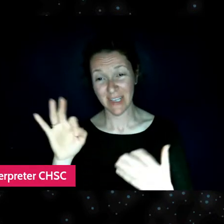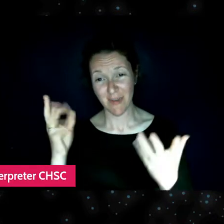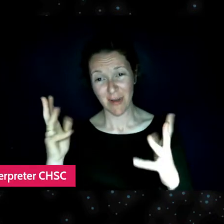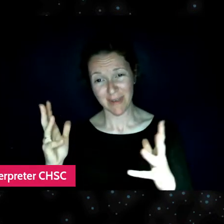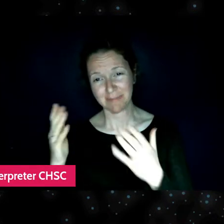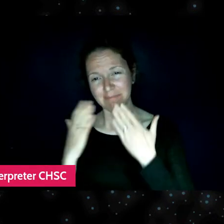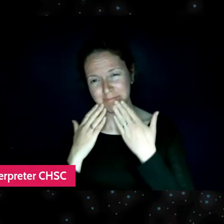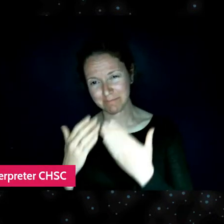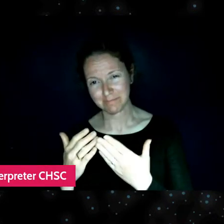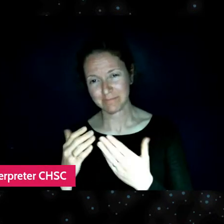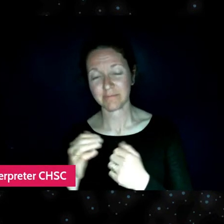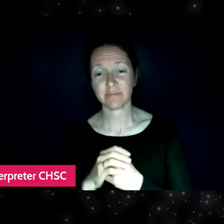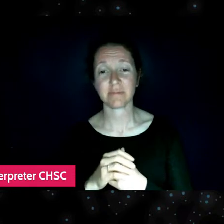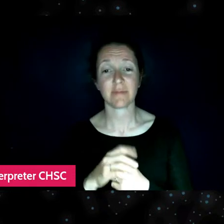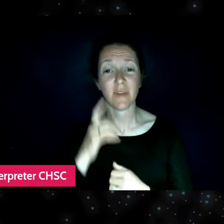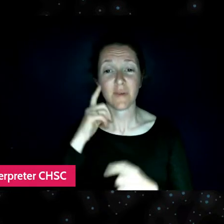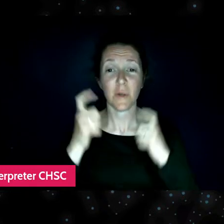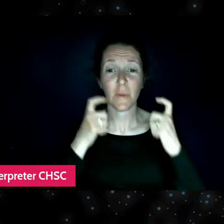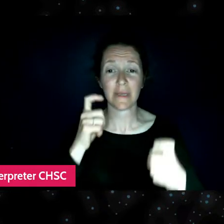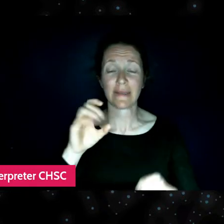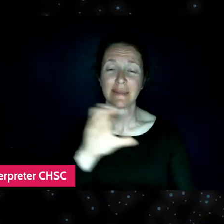visit